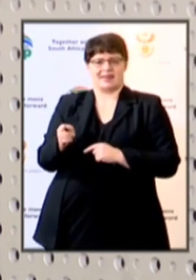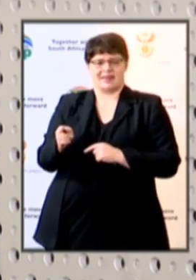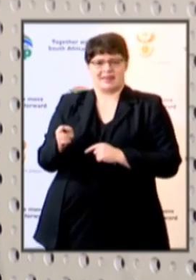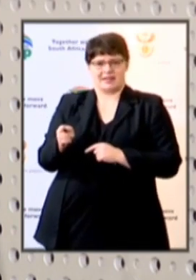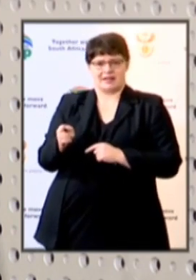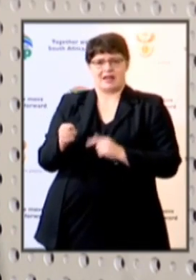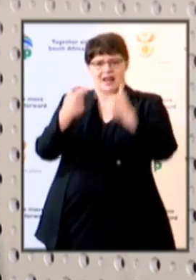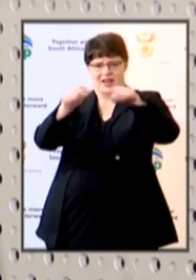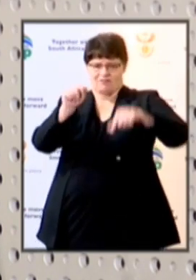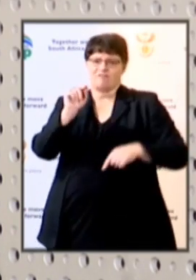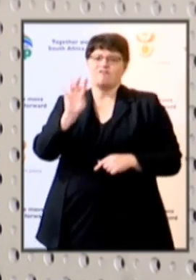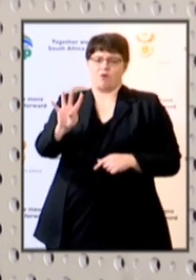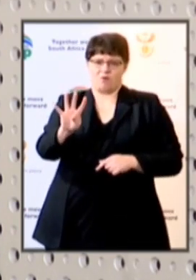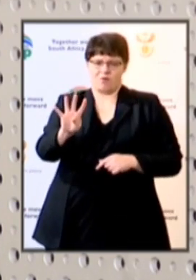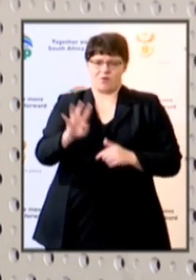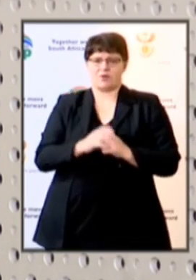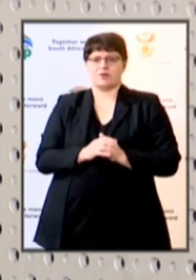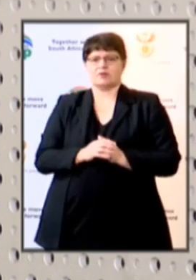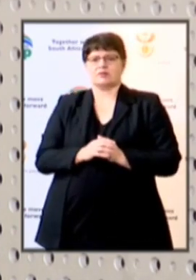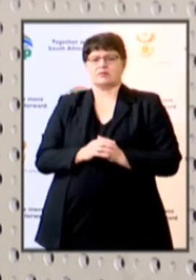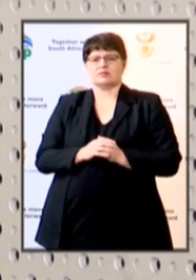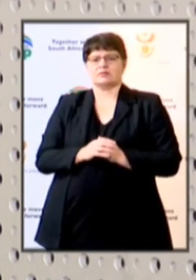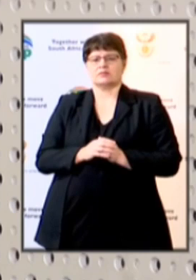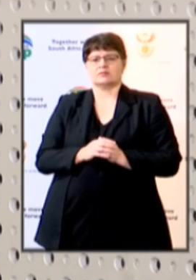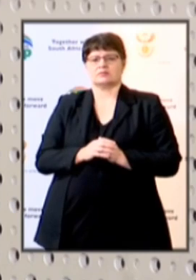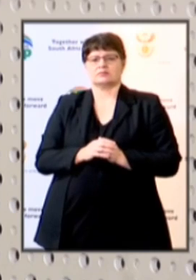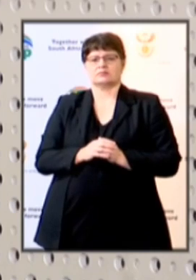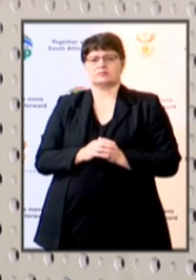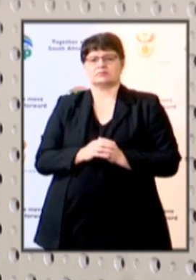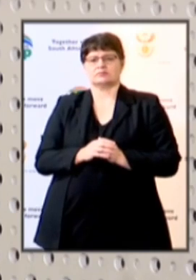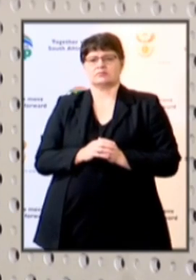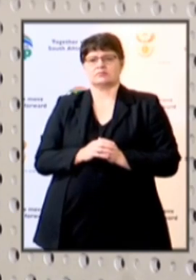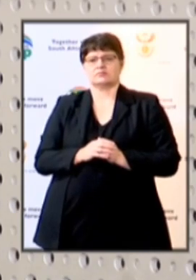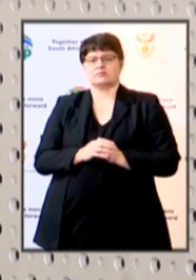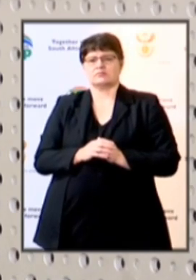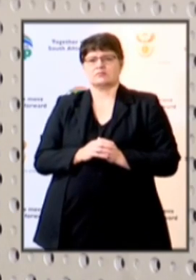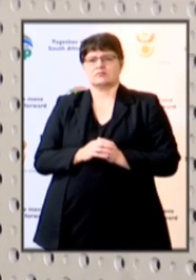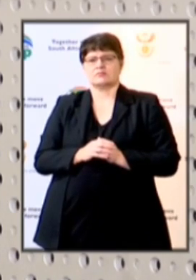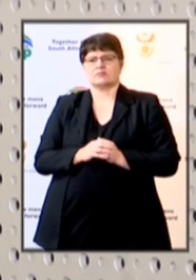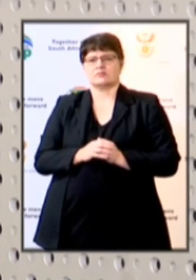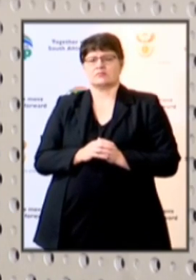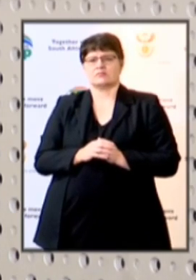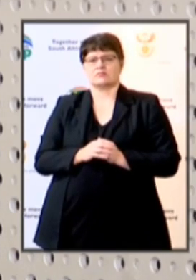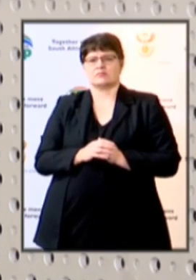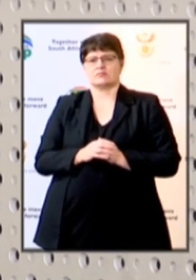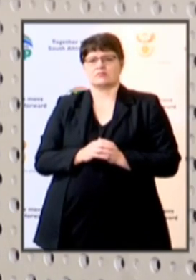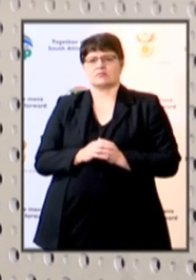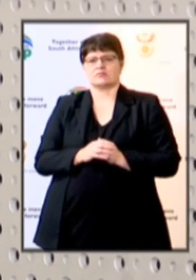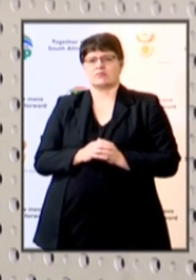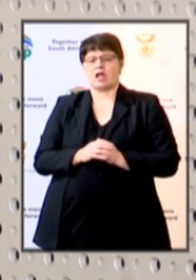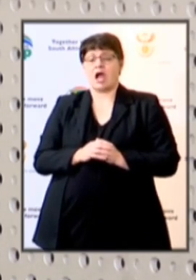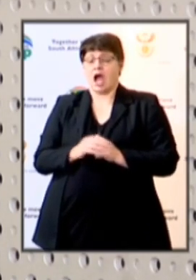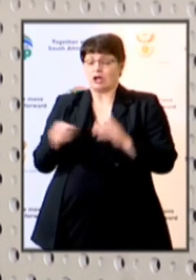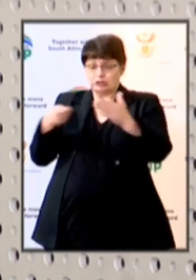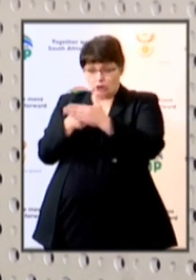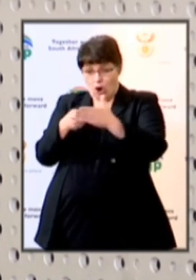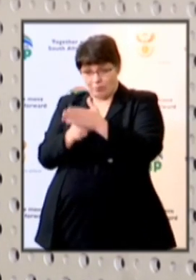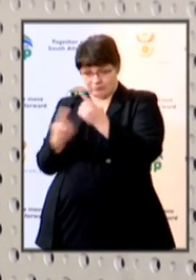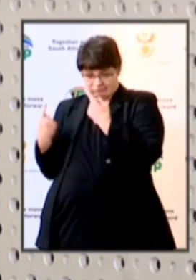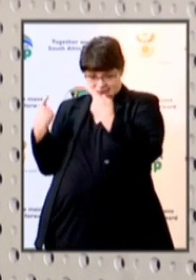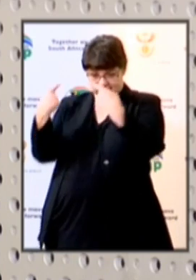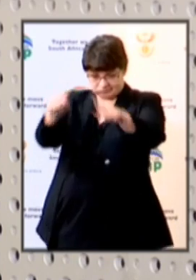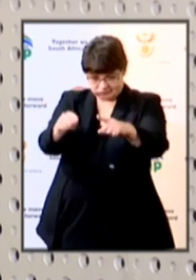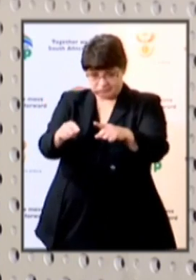take place in level four. We recognize that shops are a big vector of transmission. When you go to the